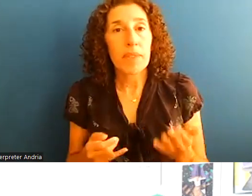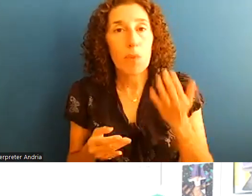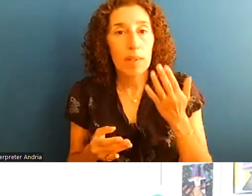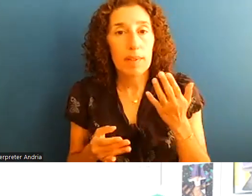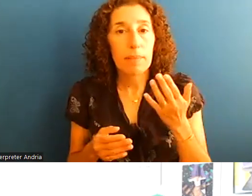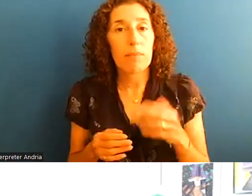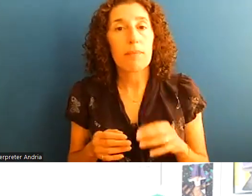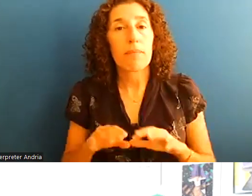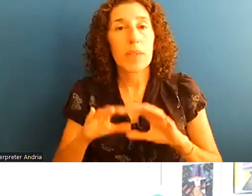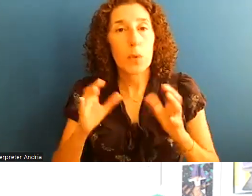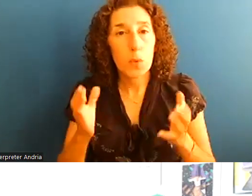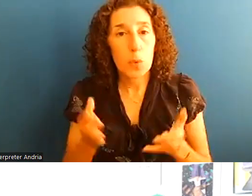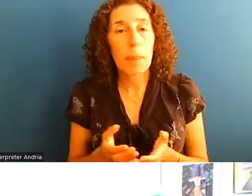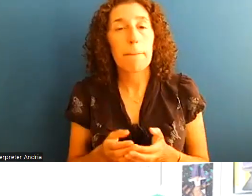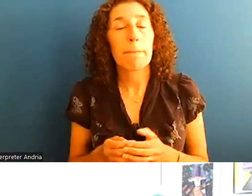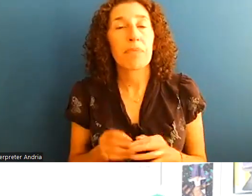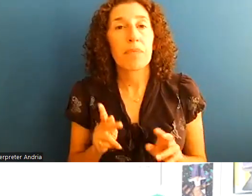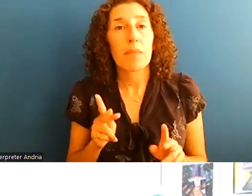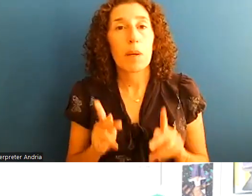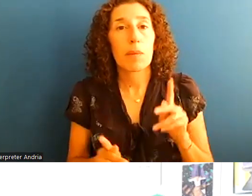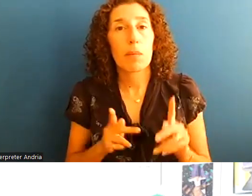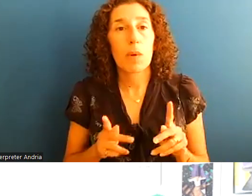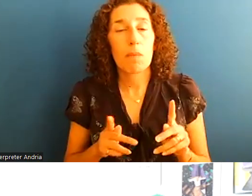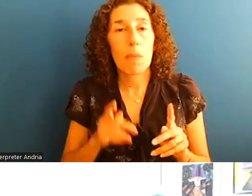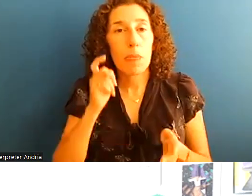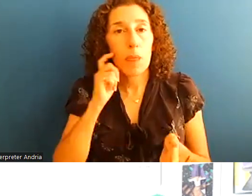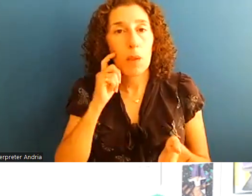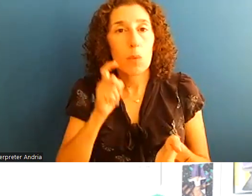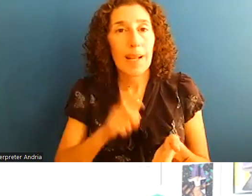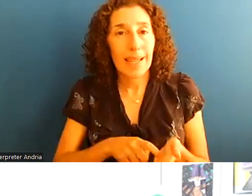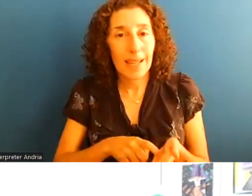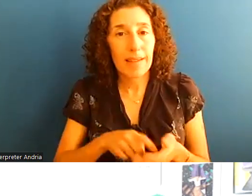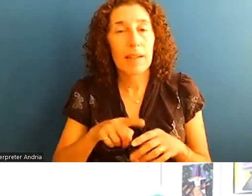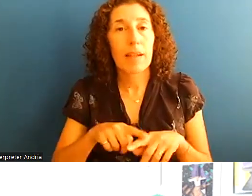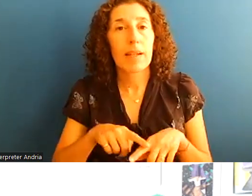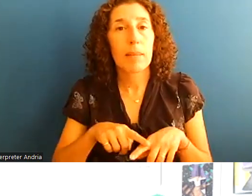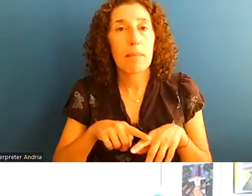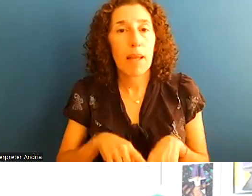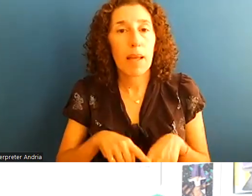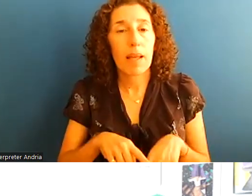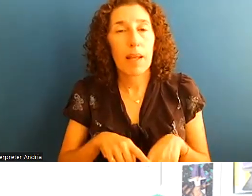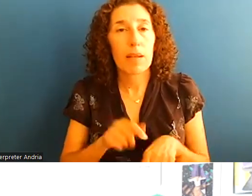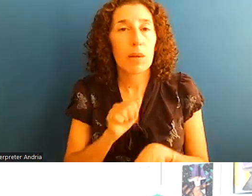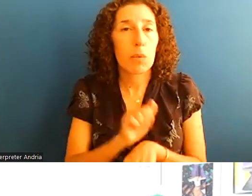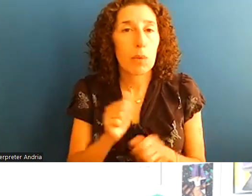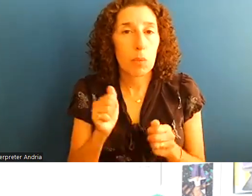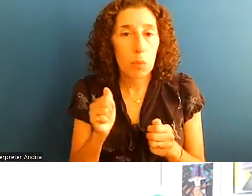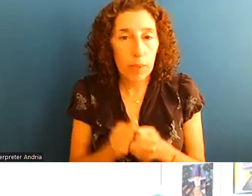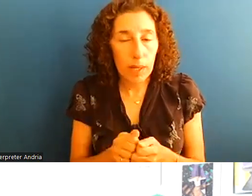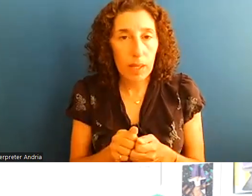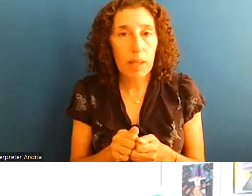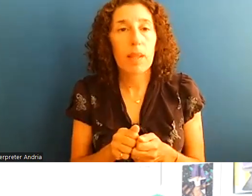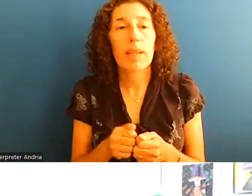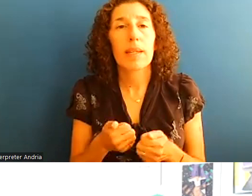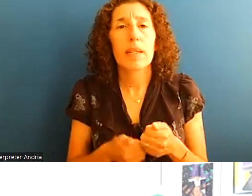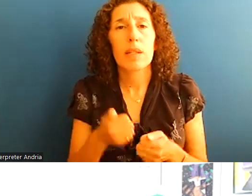who recognize that we depend on one another and we work with one another, and each person has their important